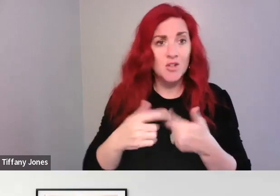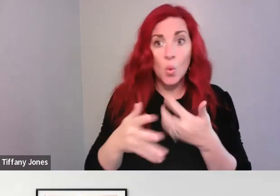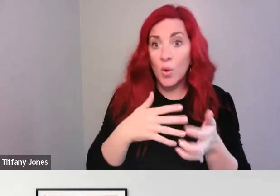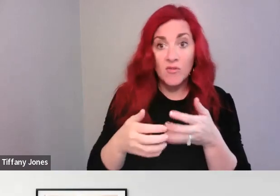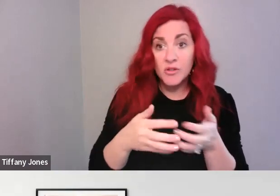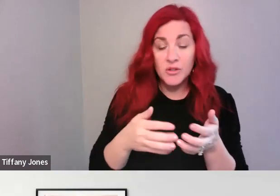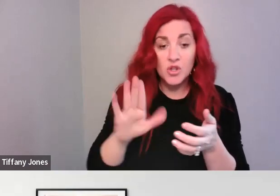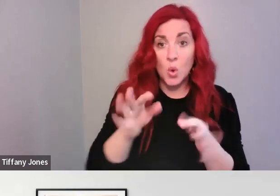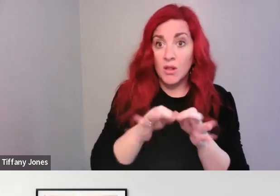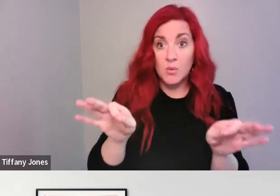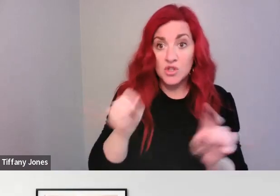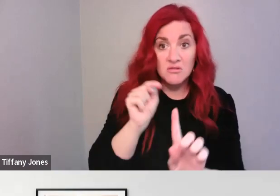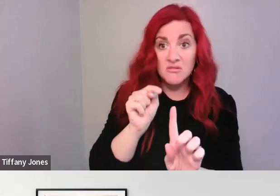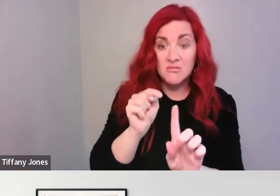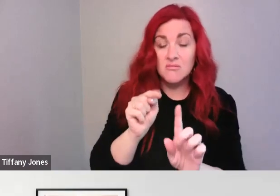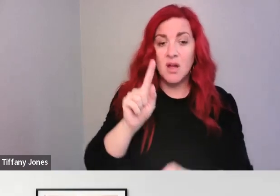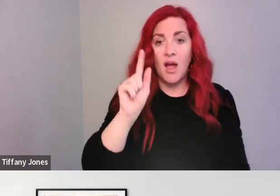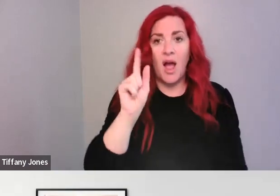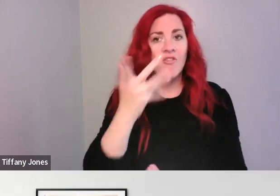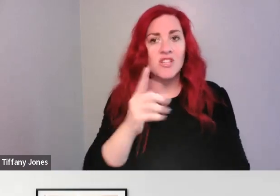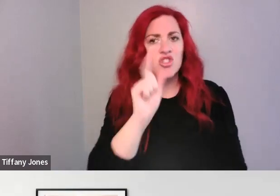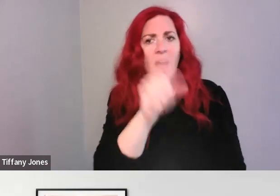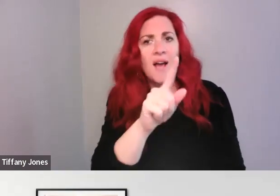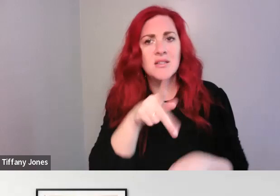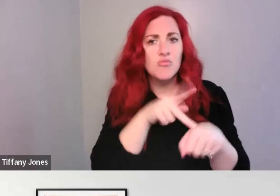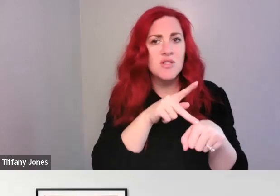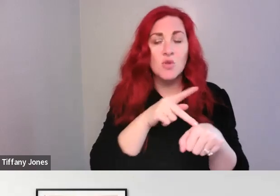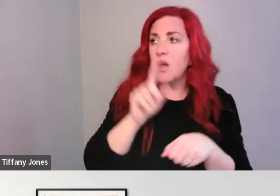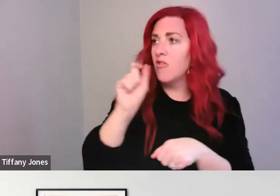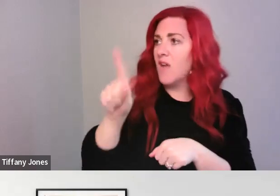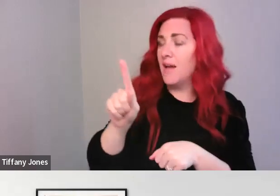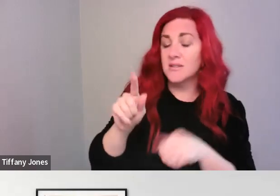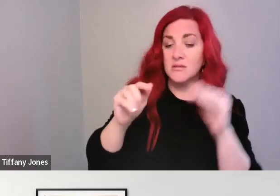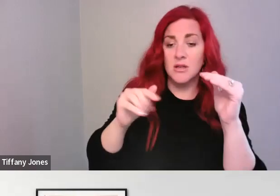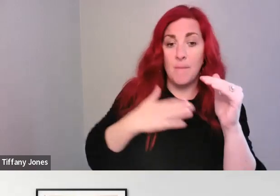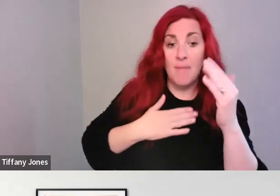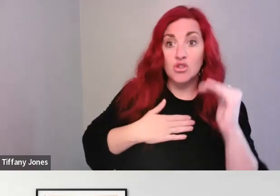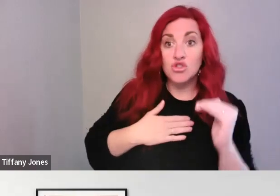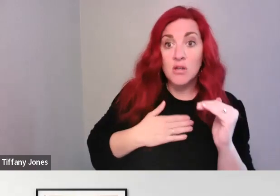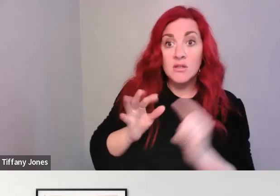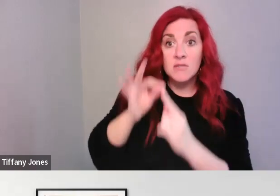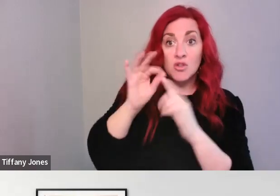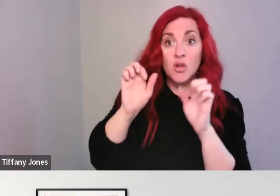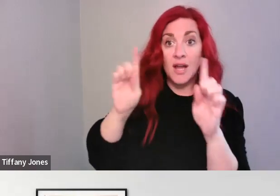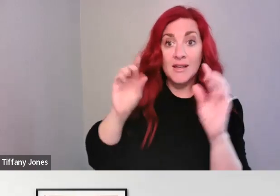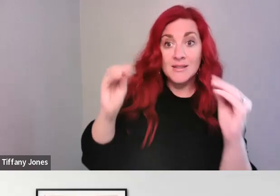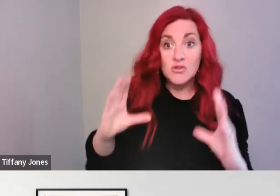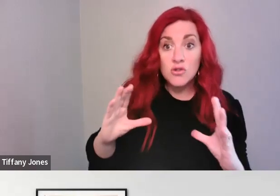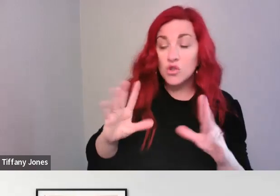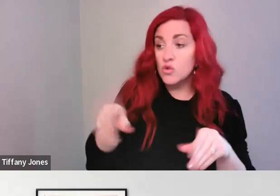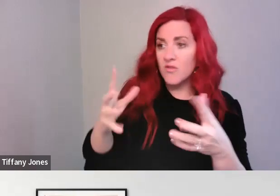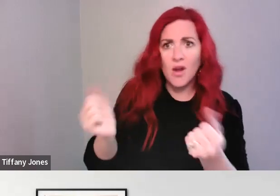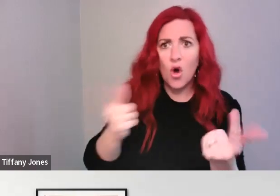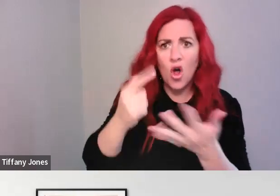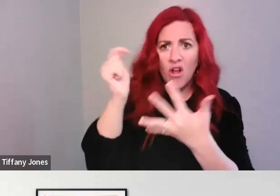be. I've asked the principal, or I've asked my child's special education teacher to provide all materials to me in my native language, and yet